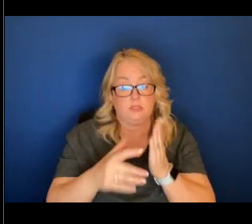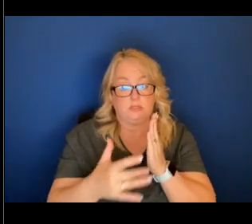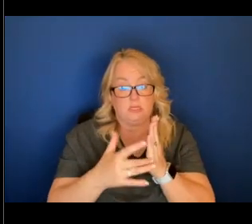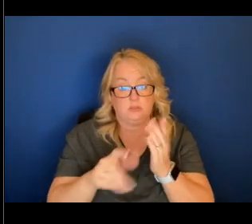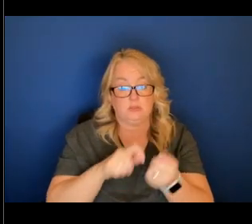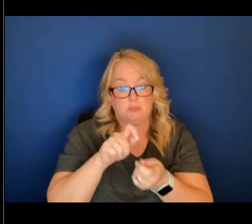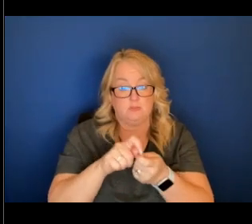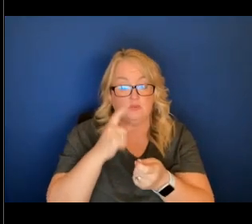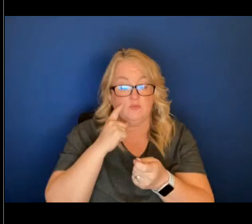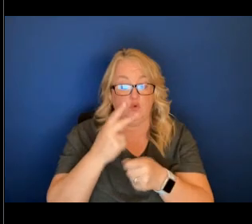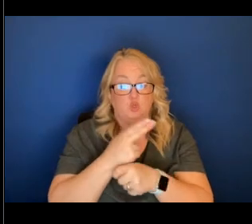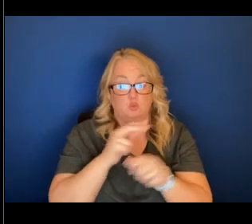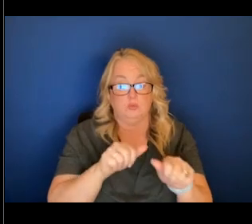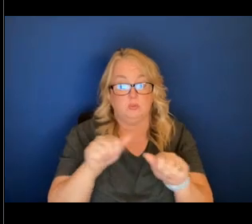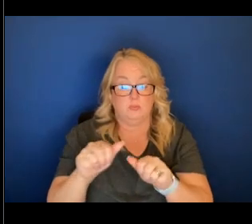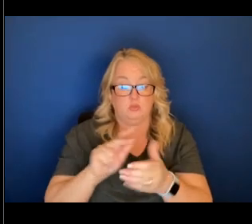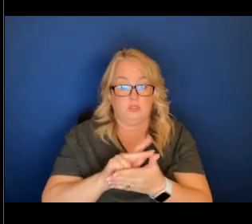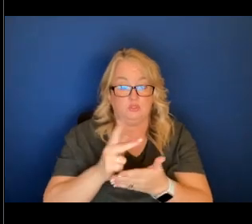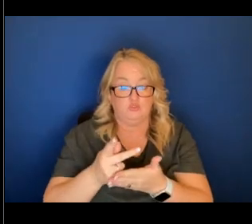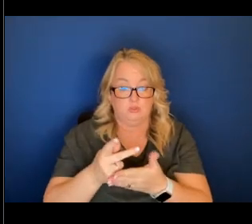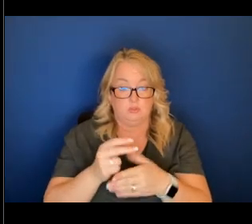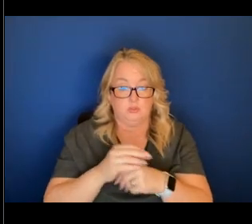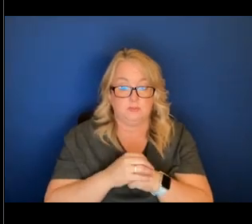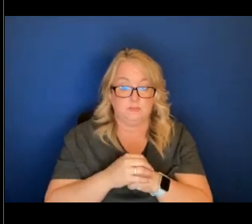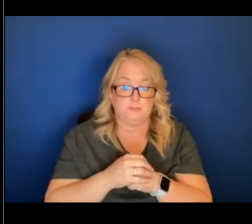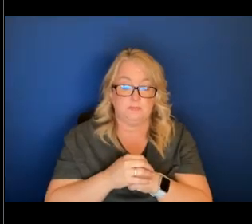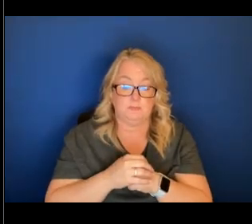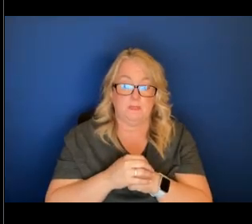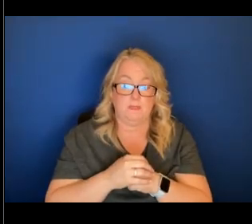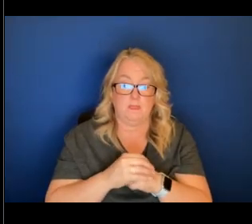technical specifications for usable kitchens.